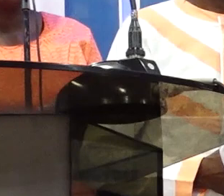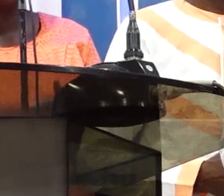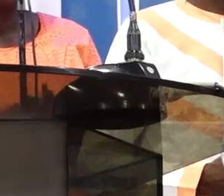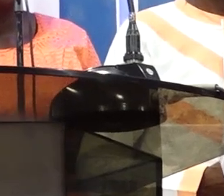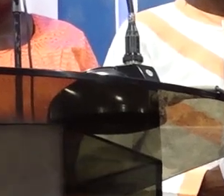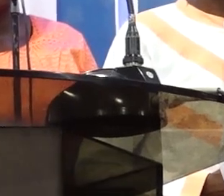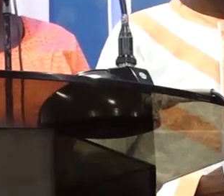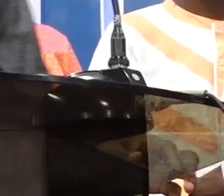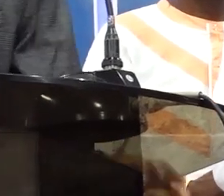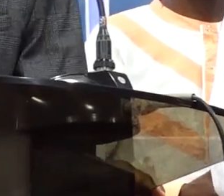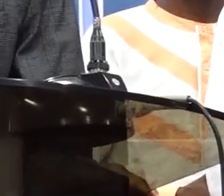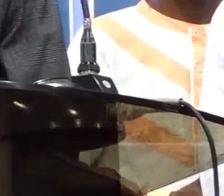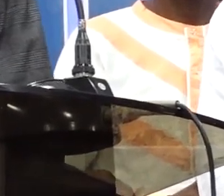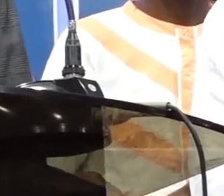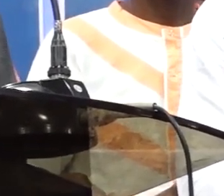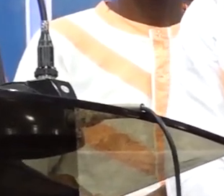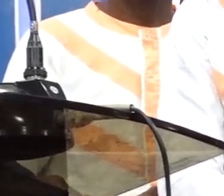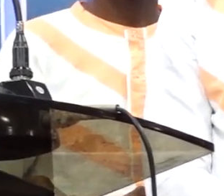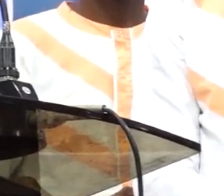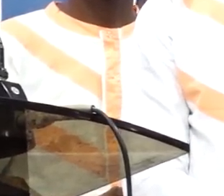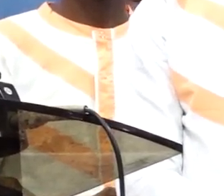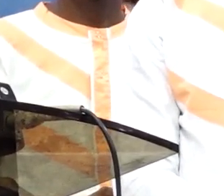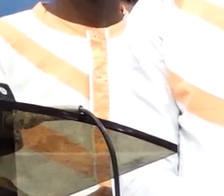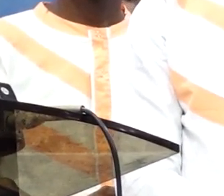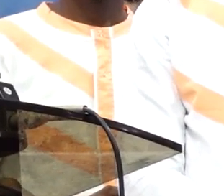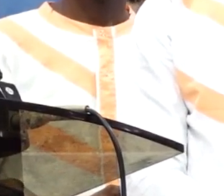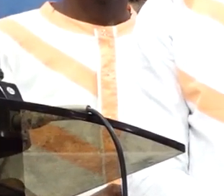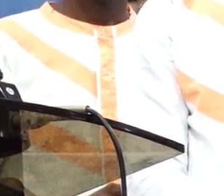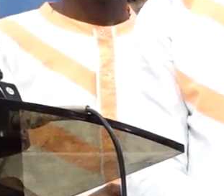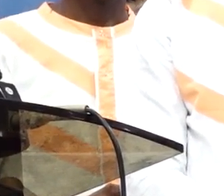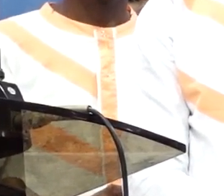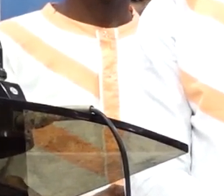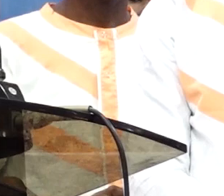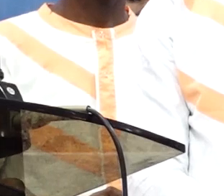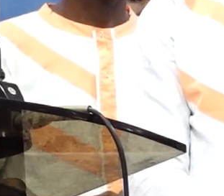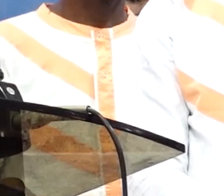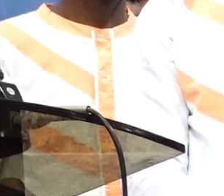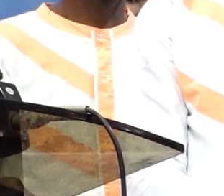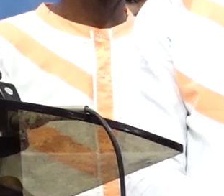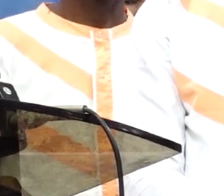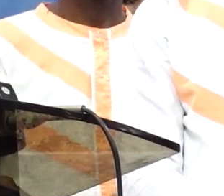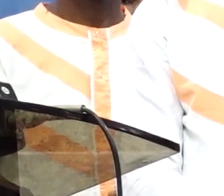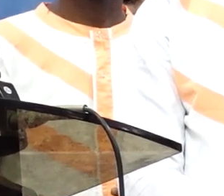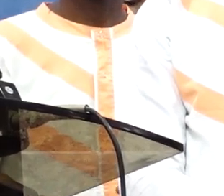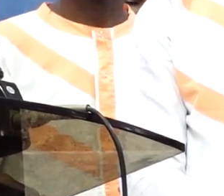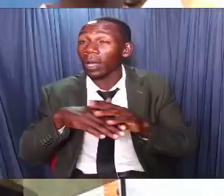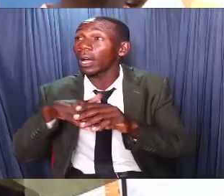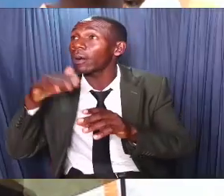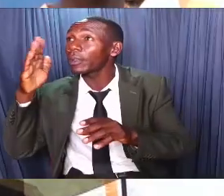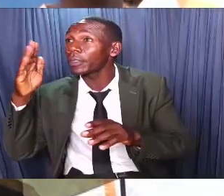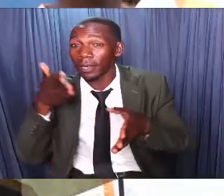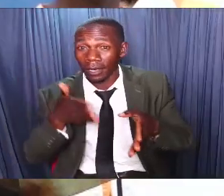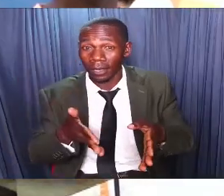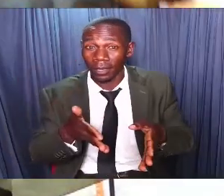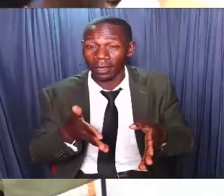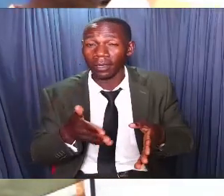Kama mwana mpotevu aliporudi like how the prodigal son returned back na alikuwa salama and he was safe. Hata wewe leo uliye hapa uliye nje you today who